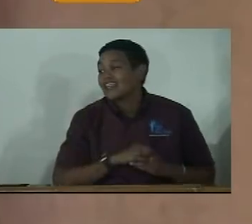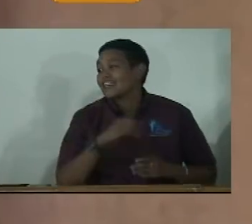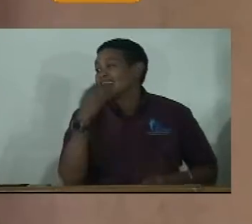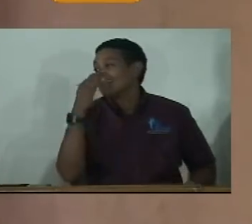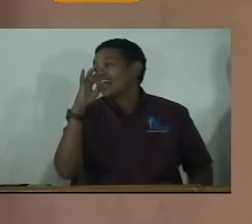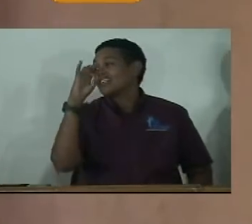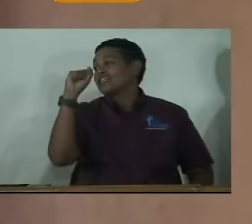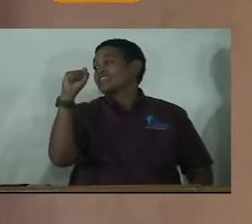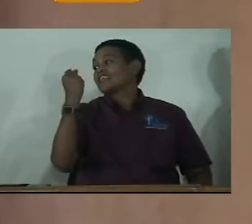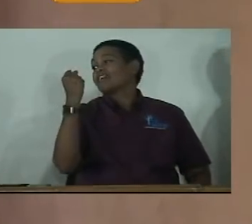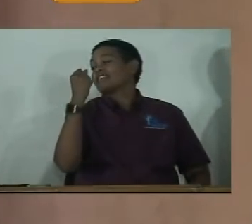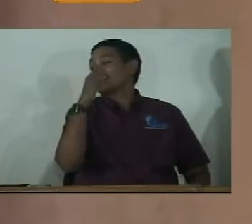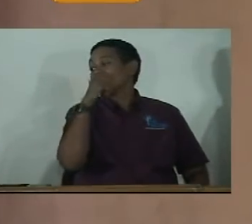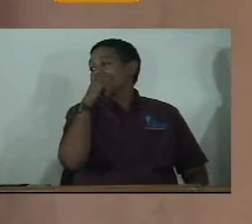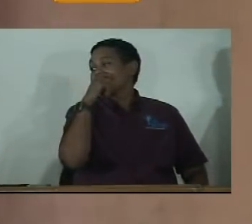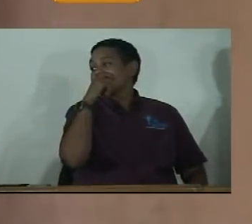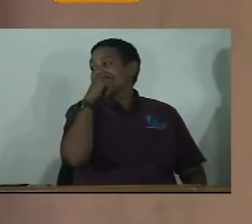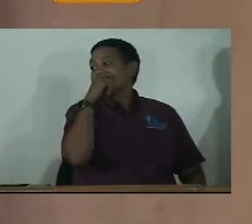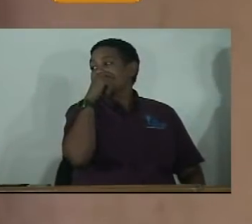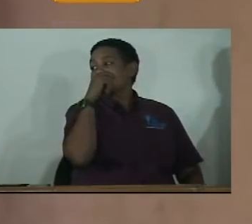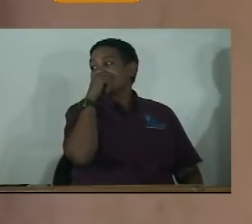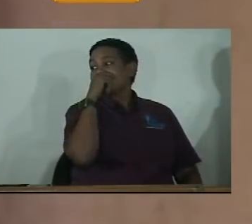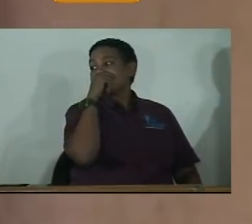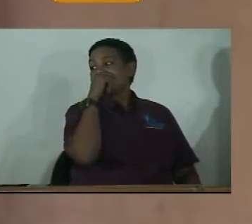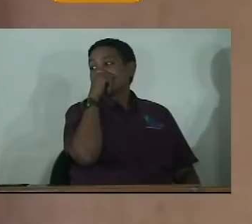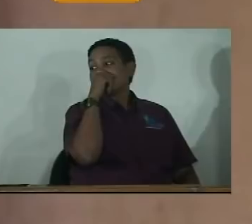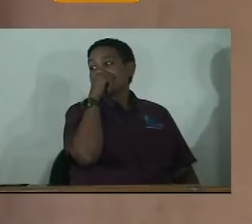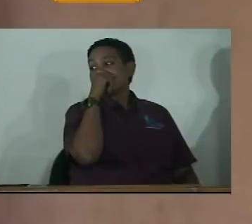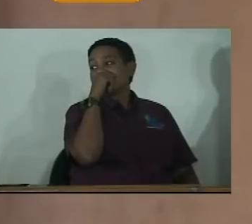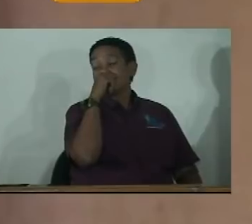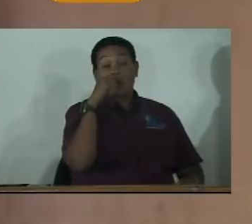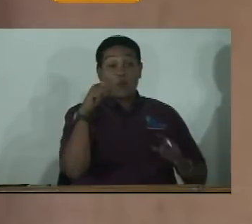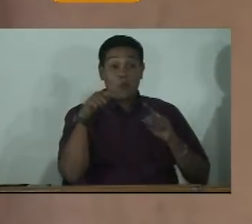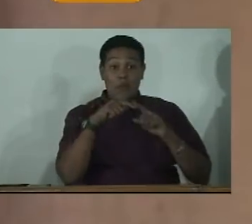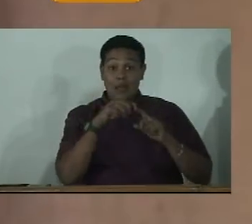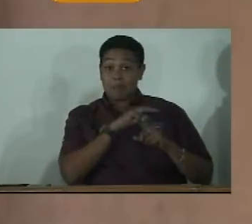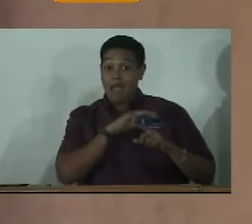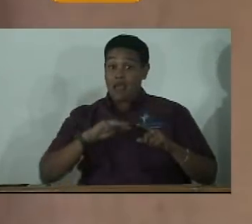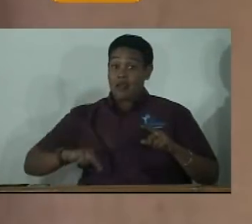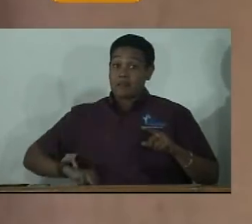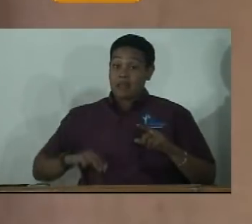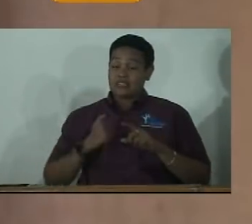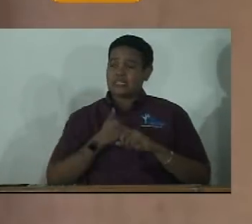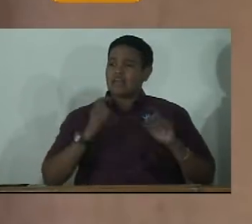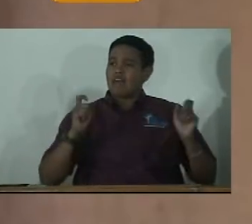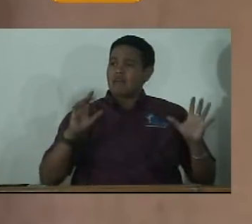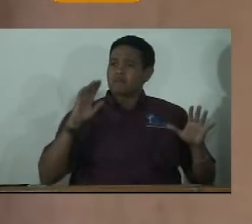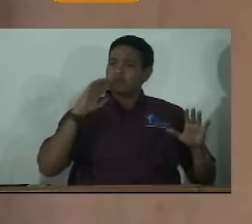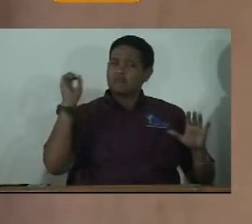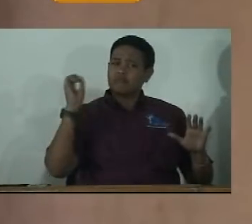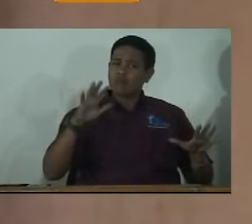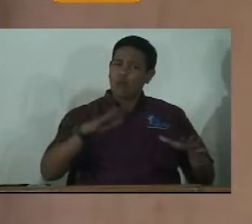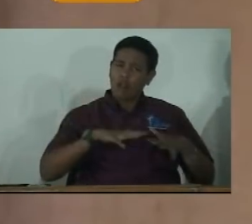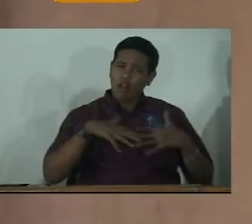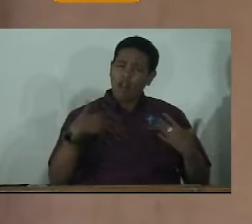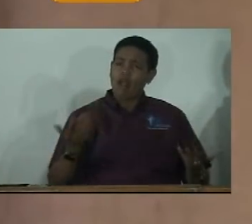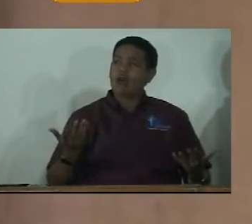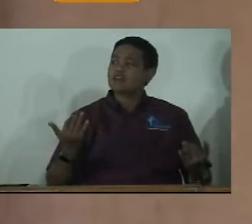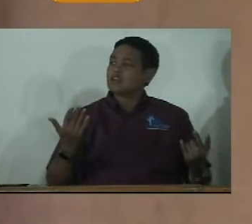70s when the then Michael Manley administration had put a great deal